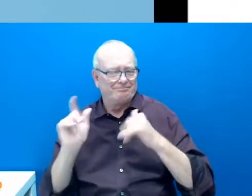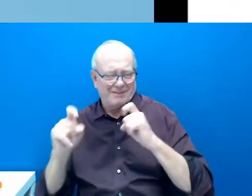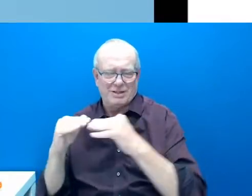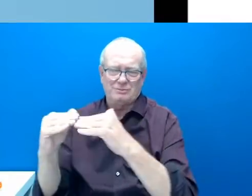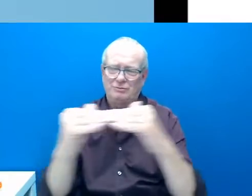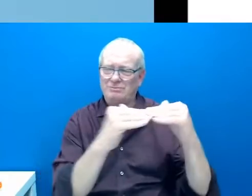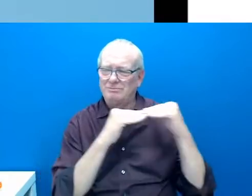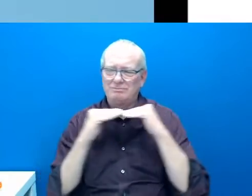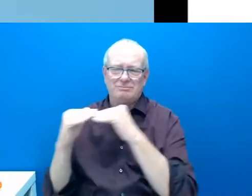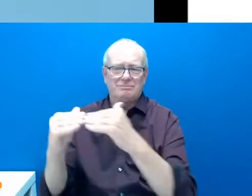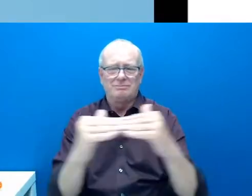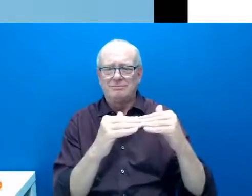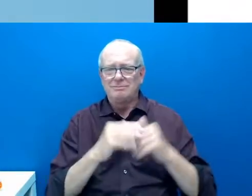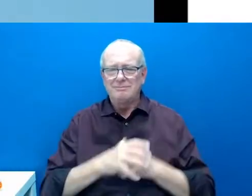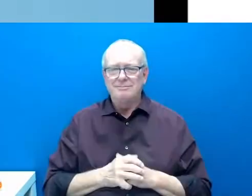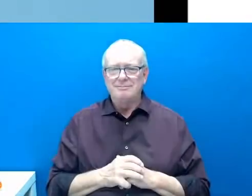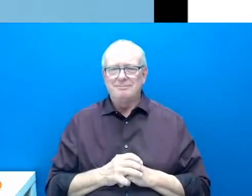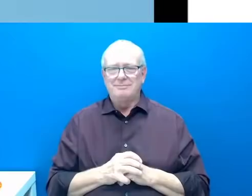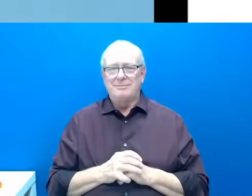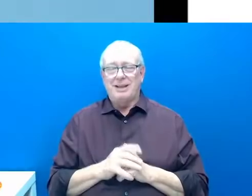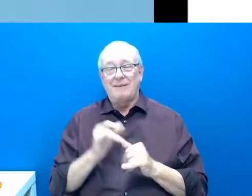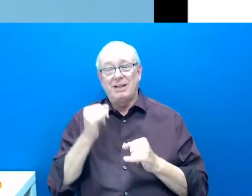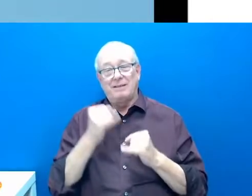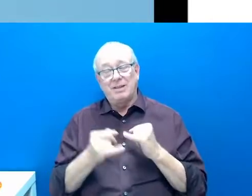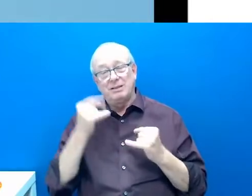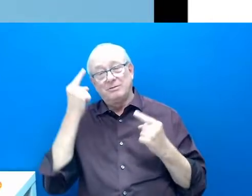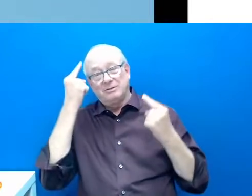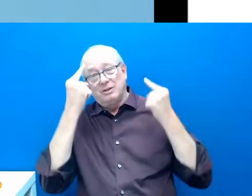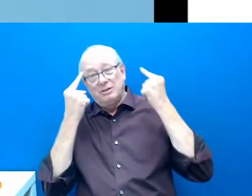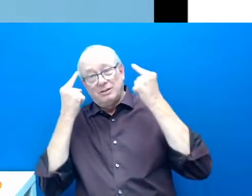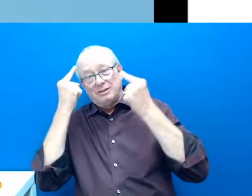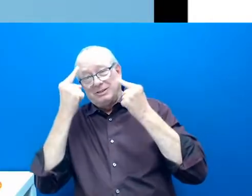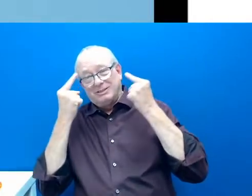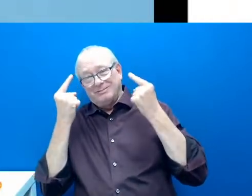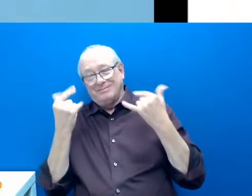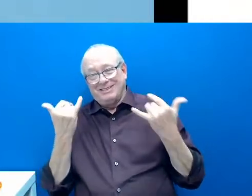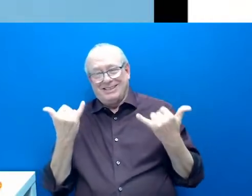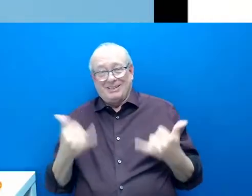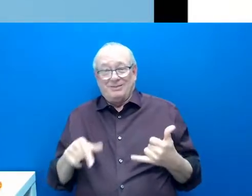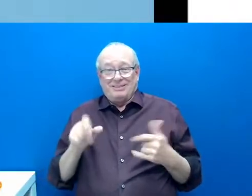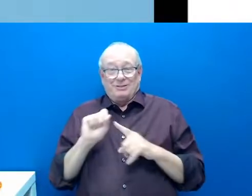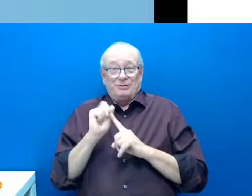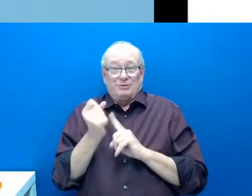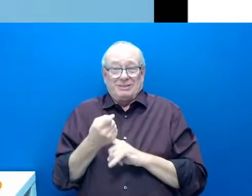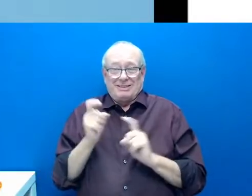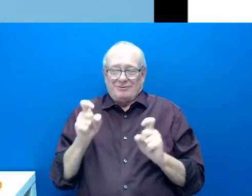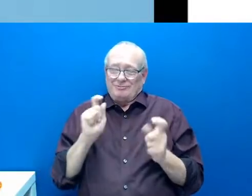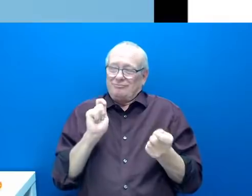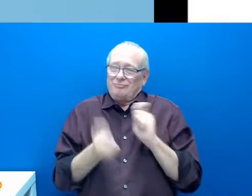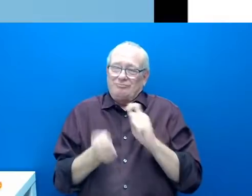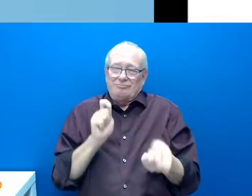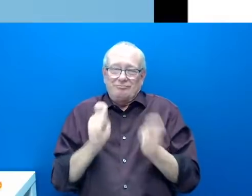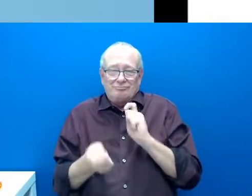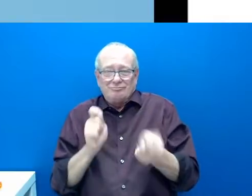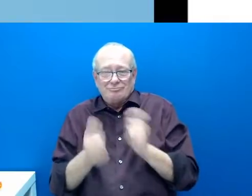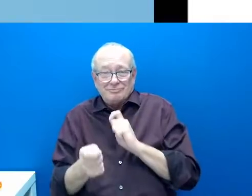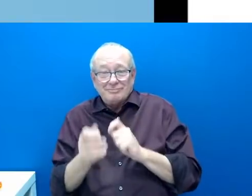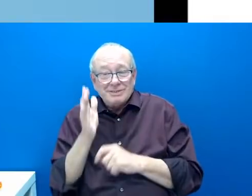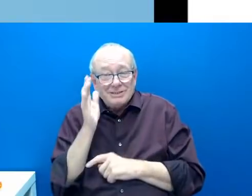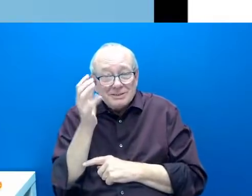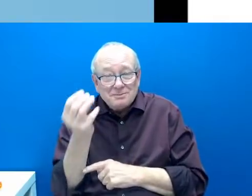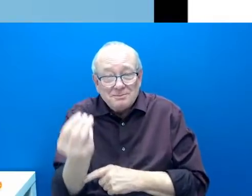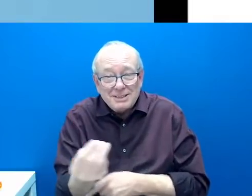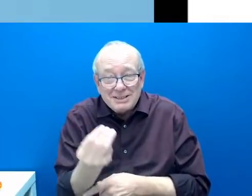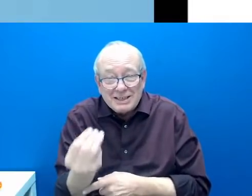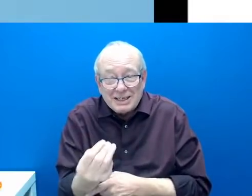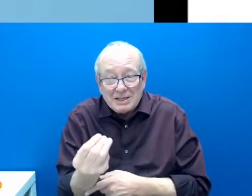My final thoughts about this is where we're at right now, and obviously this is an evolving situation. By Monday we